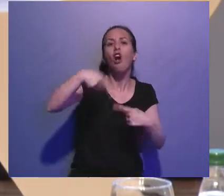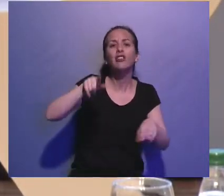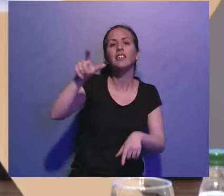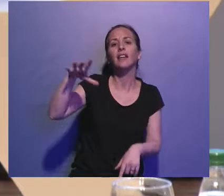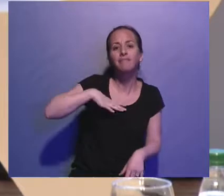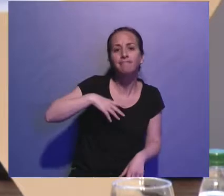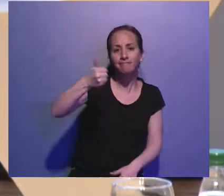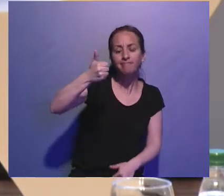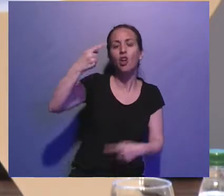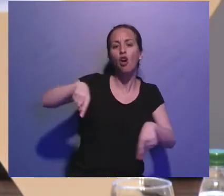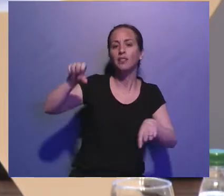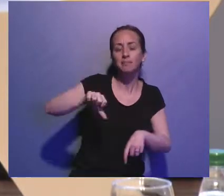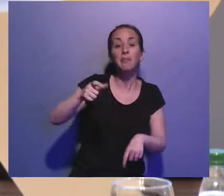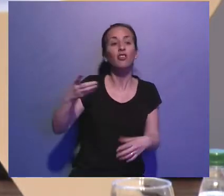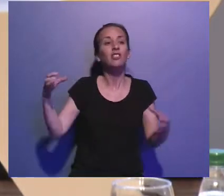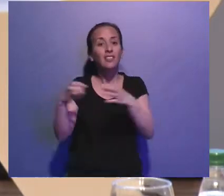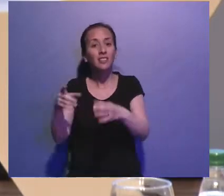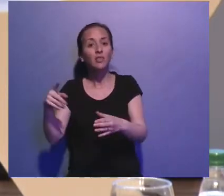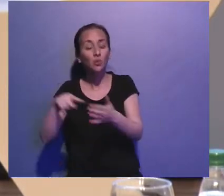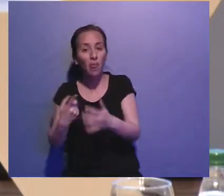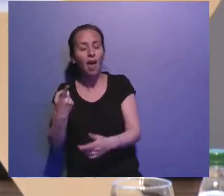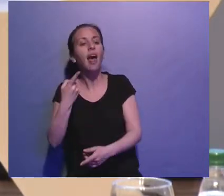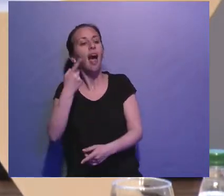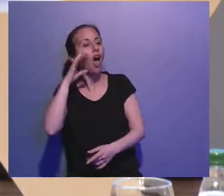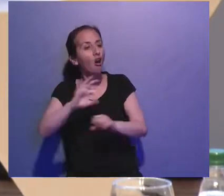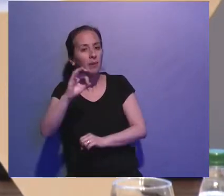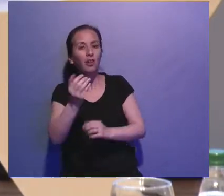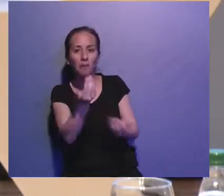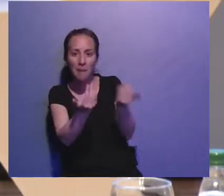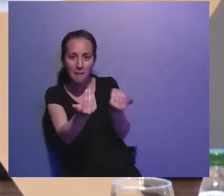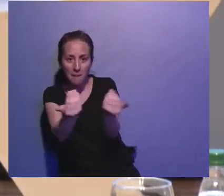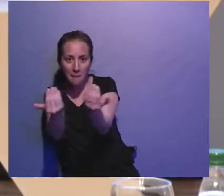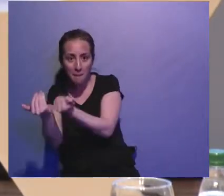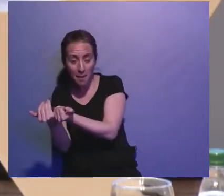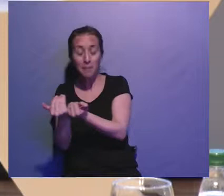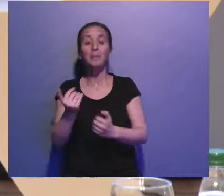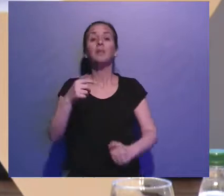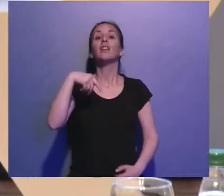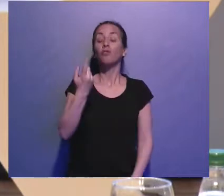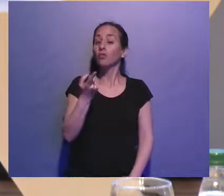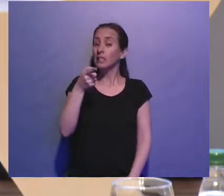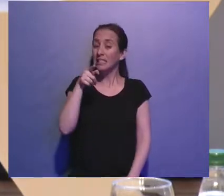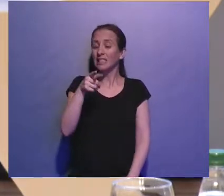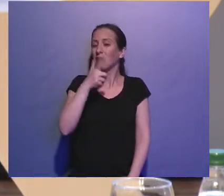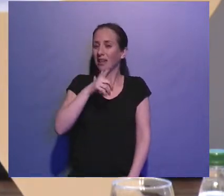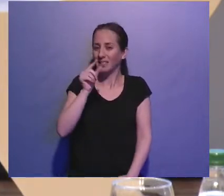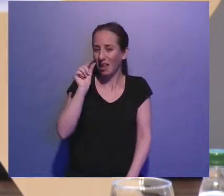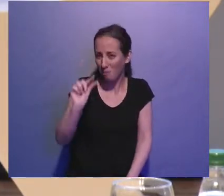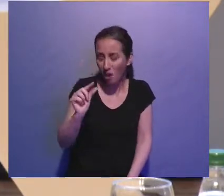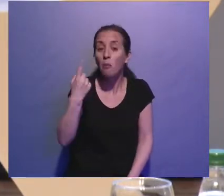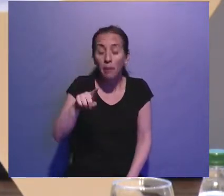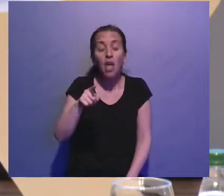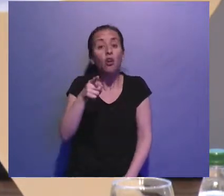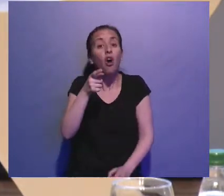feedback back. And what it does, even though it's a fairly small thing and it's very focused, is that it builds a culture of openness at the city